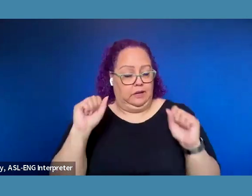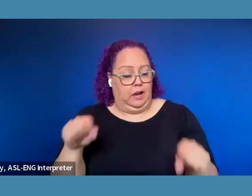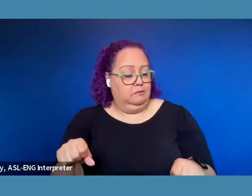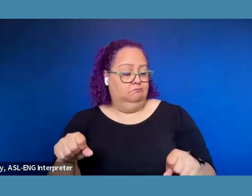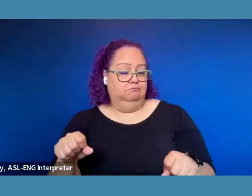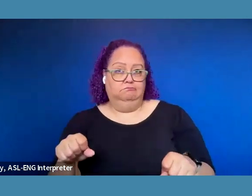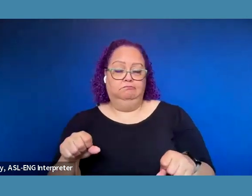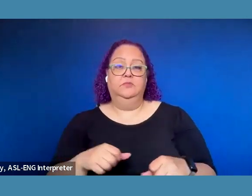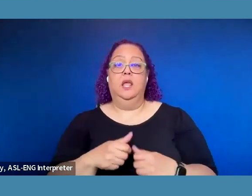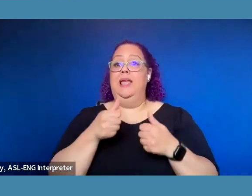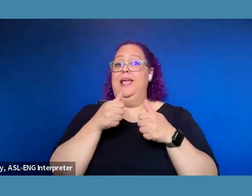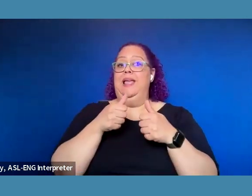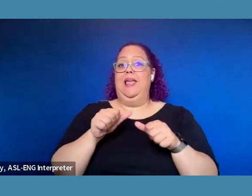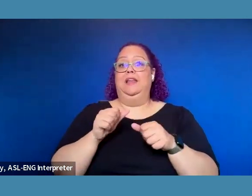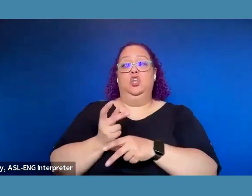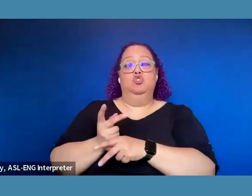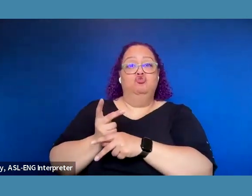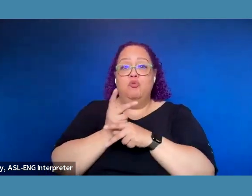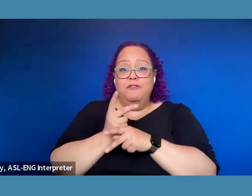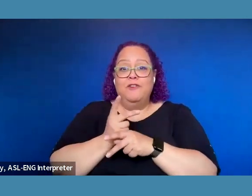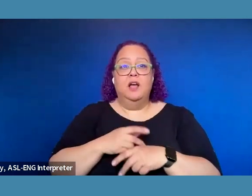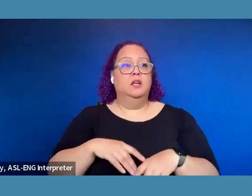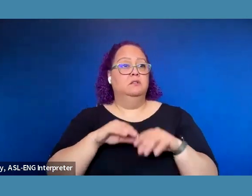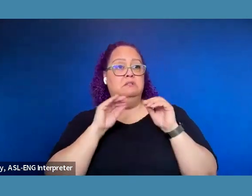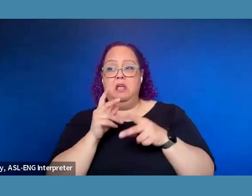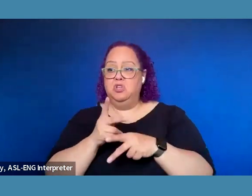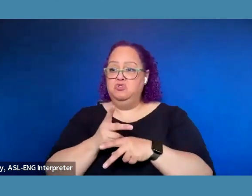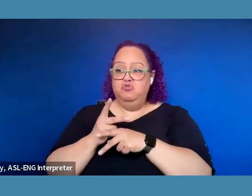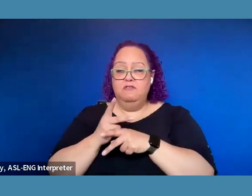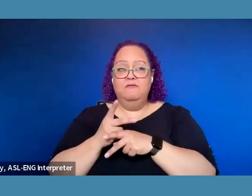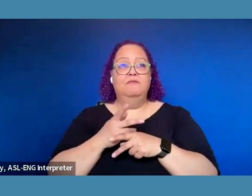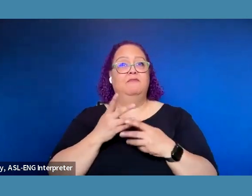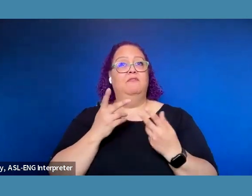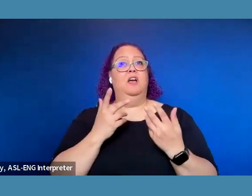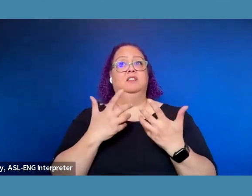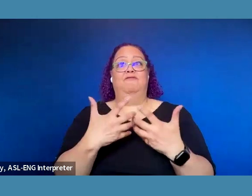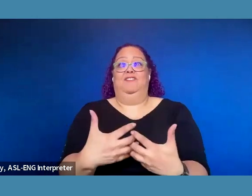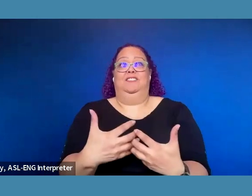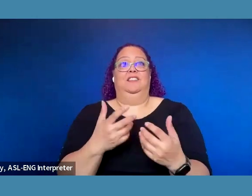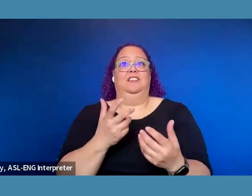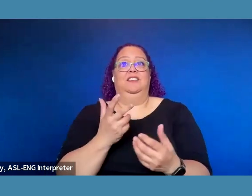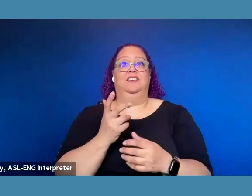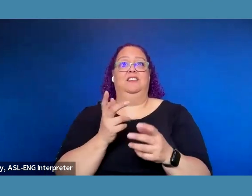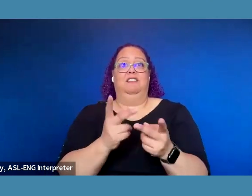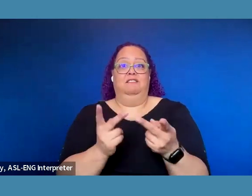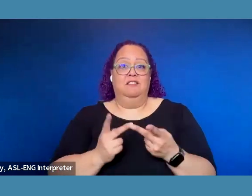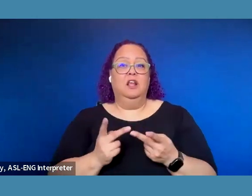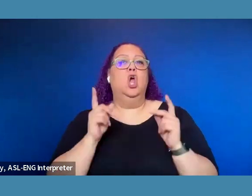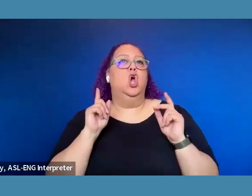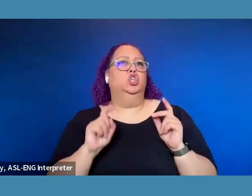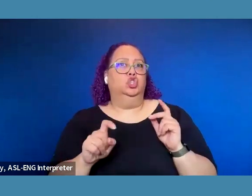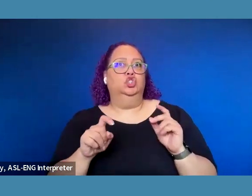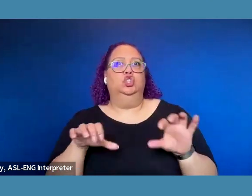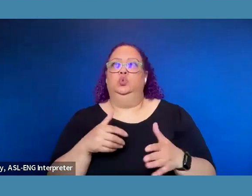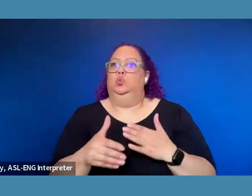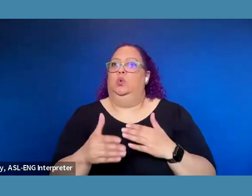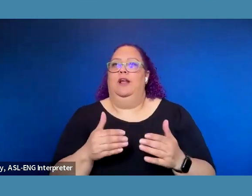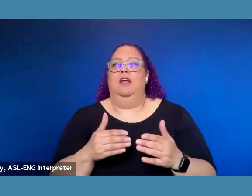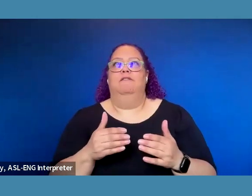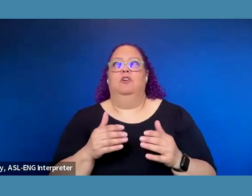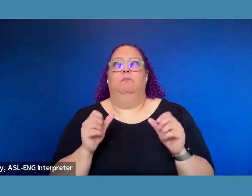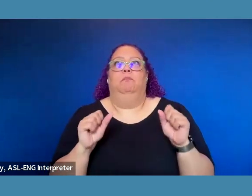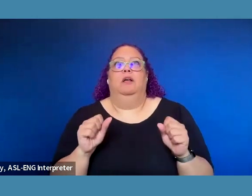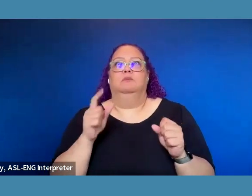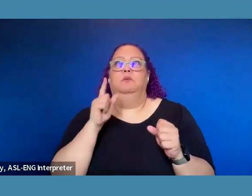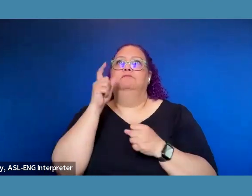any supervised or non-supervised, any facility setting should be doing what they can to support a individual to do that.